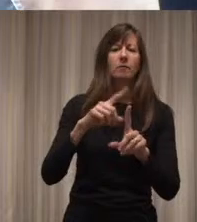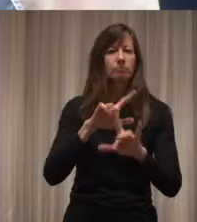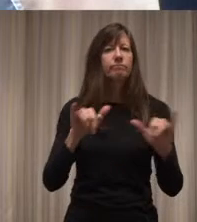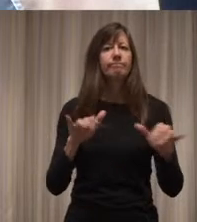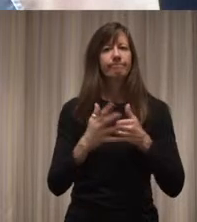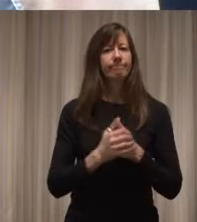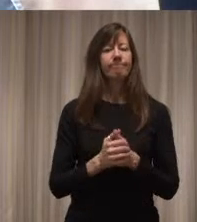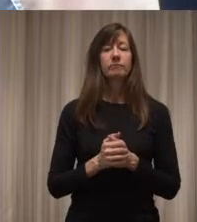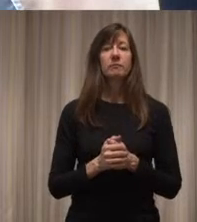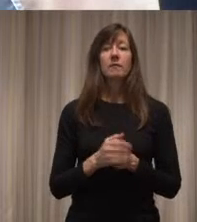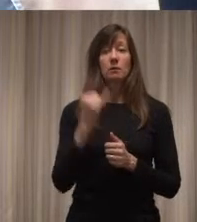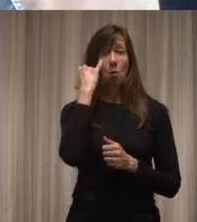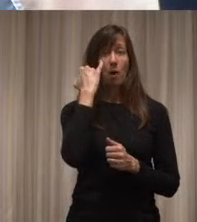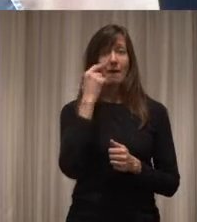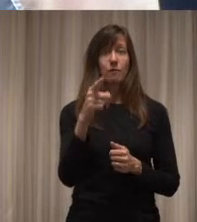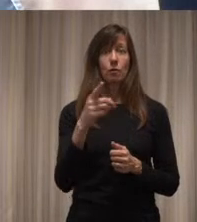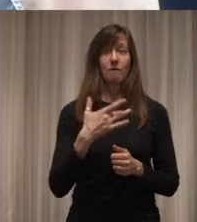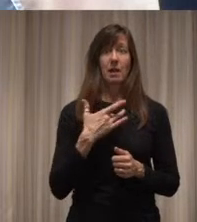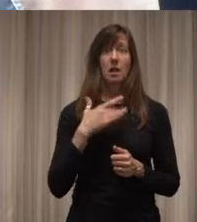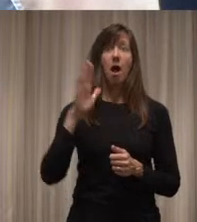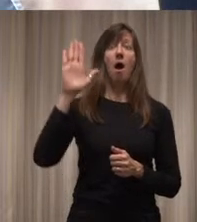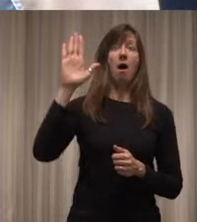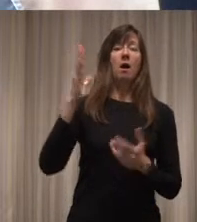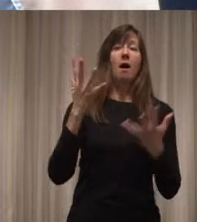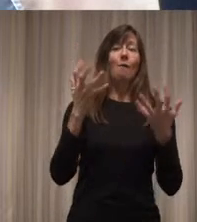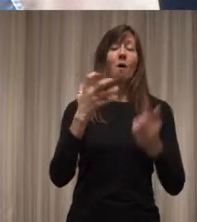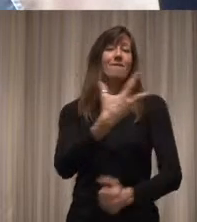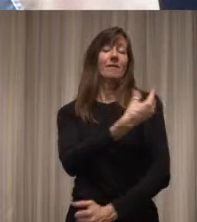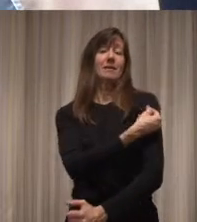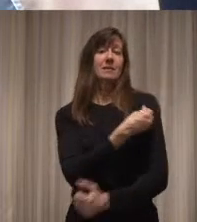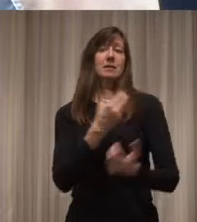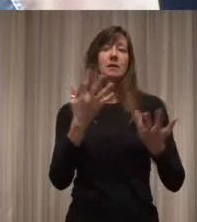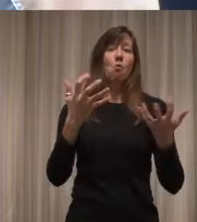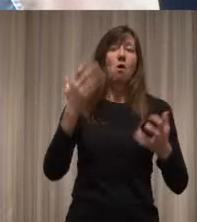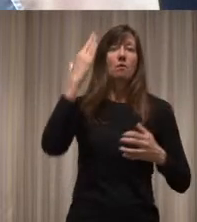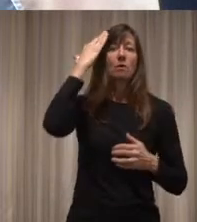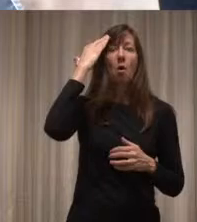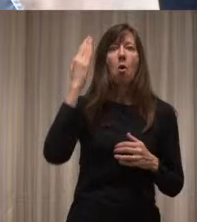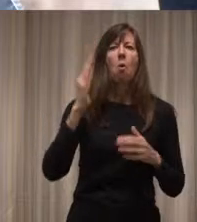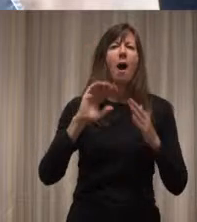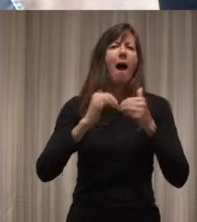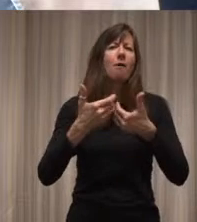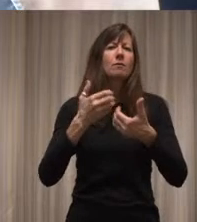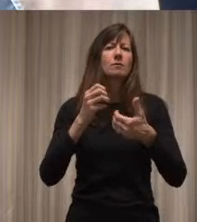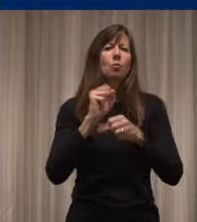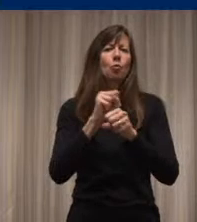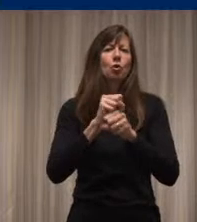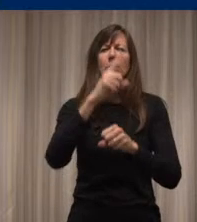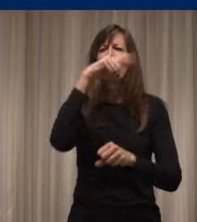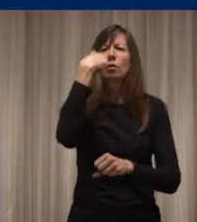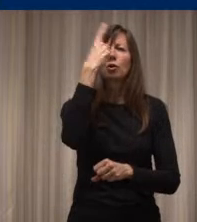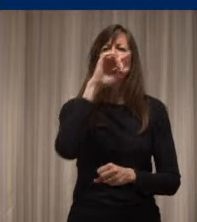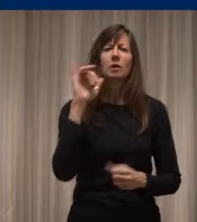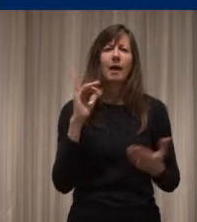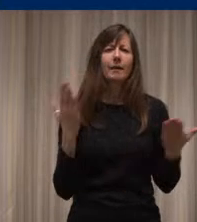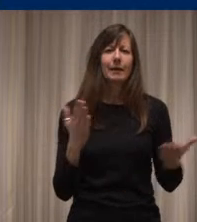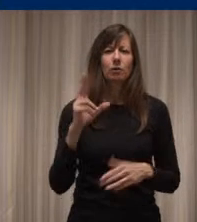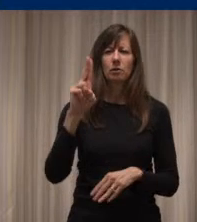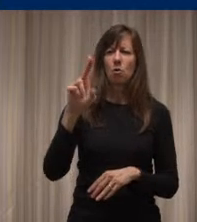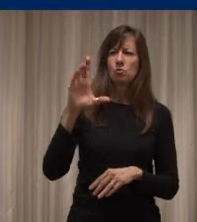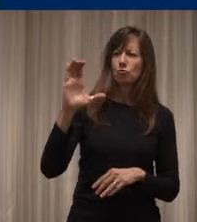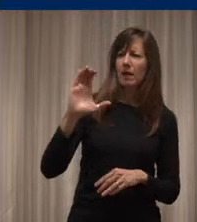eligible, and just in general wanting more information about how this will work here in Ulster County, I ask you to go to that webpage and sign